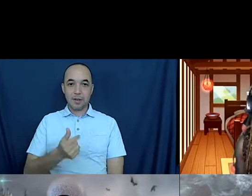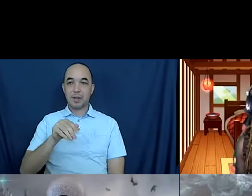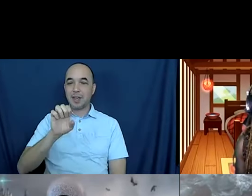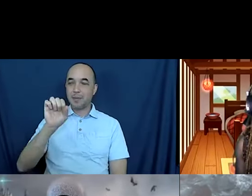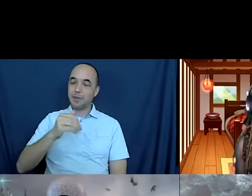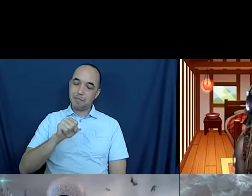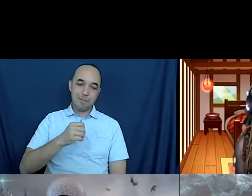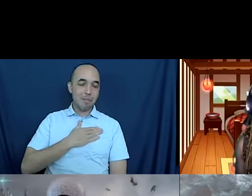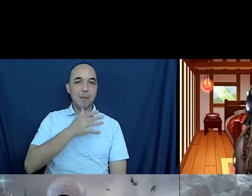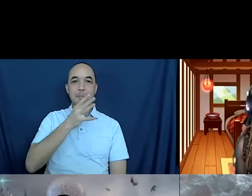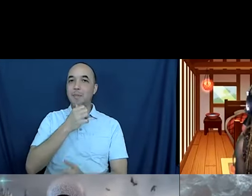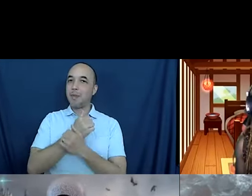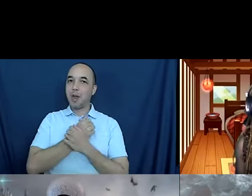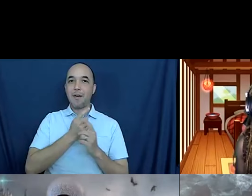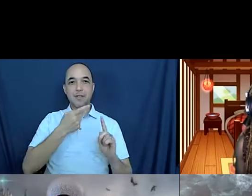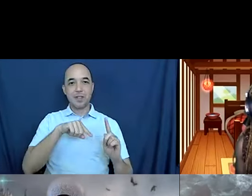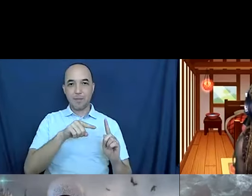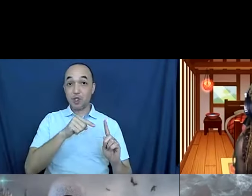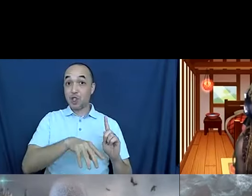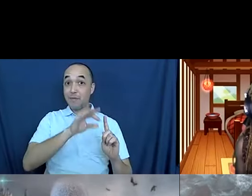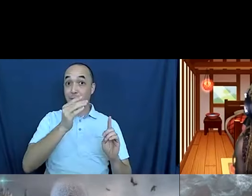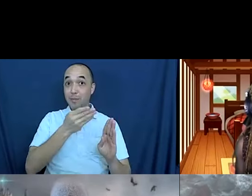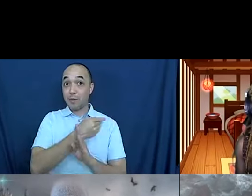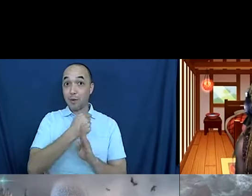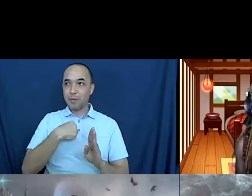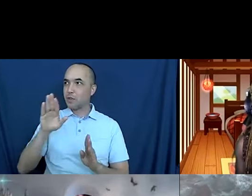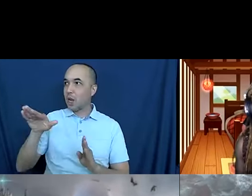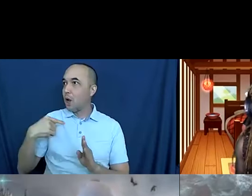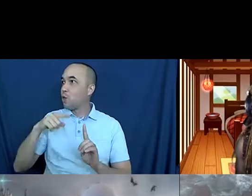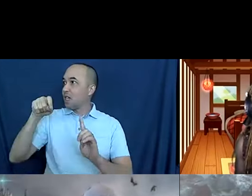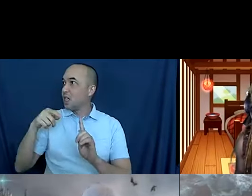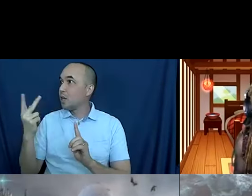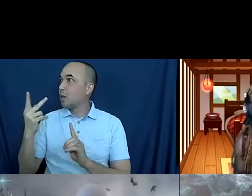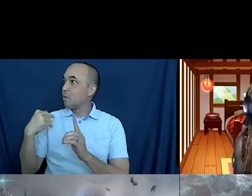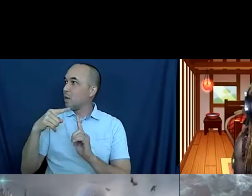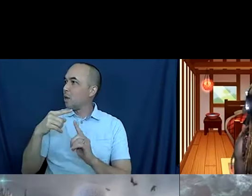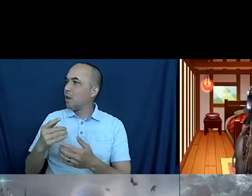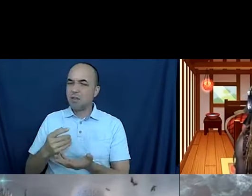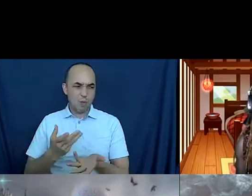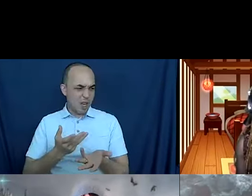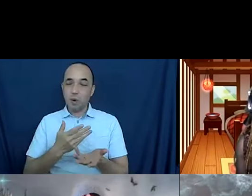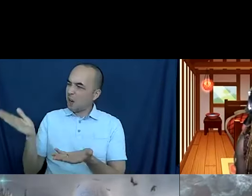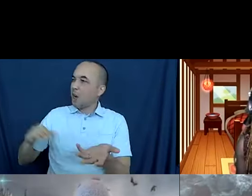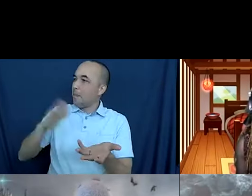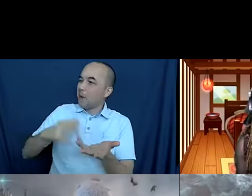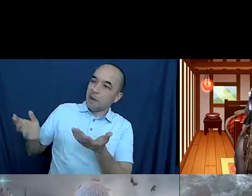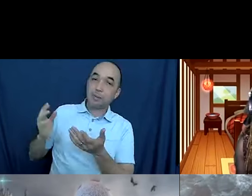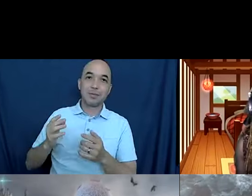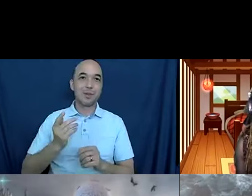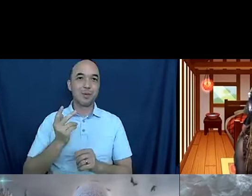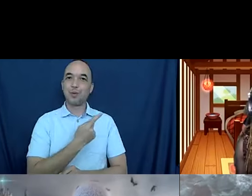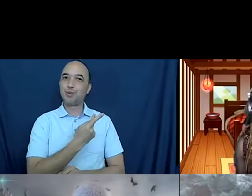them. Like, she found out before I did, and she's like, Gabe, we need to do this. I'm like, what? She's like, just come with me. And like, we would do it for